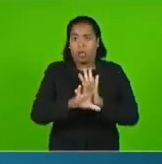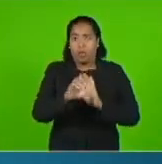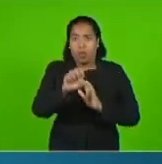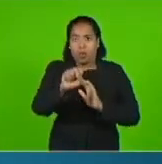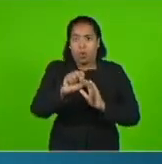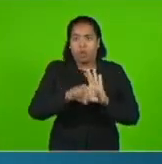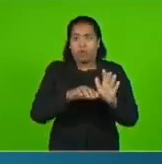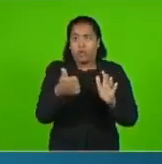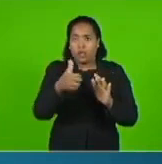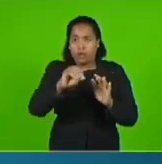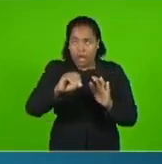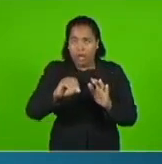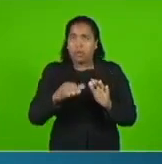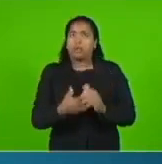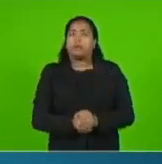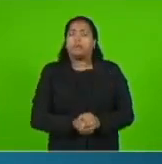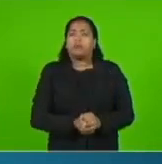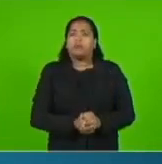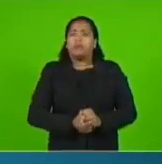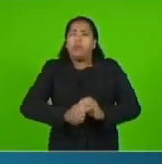And then the third angel.